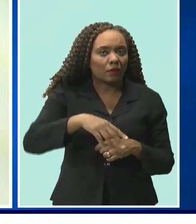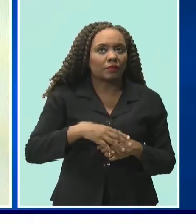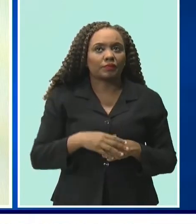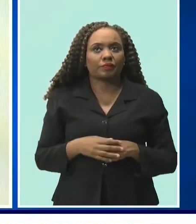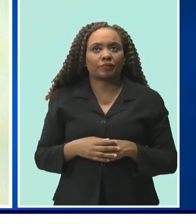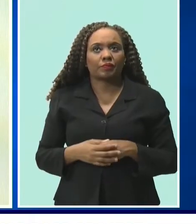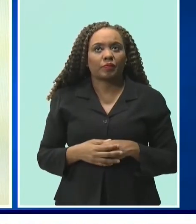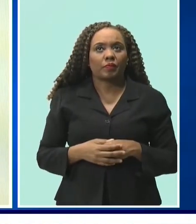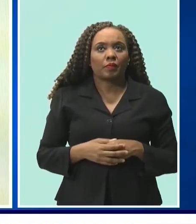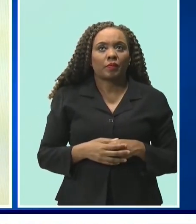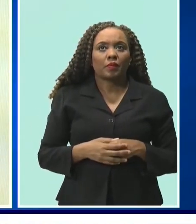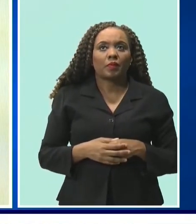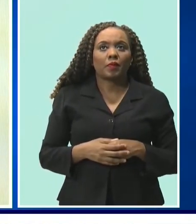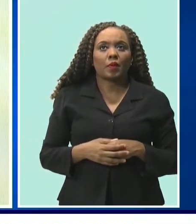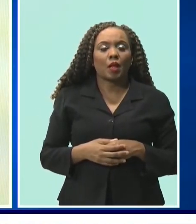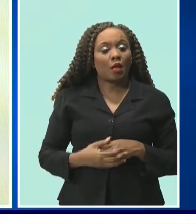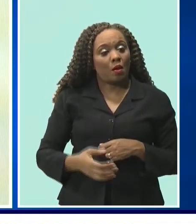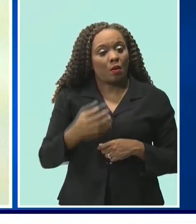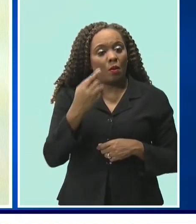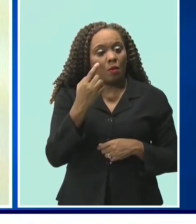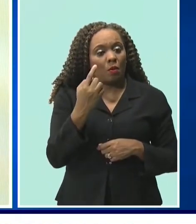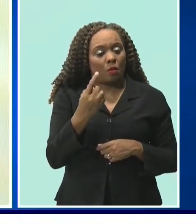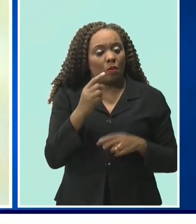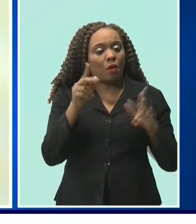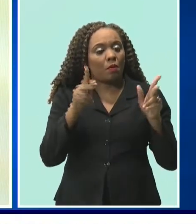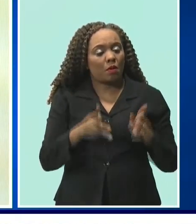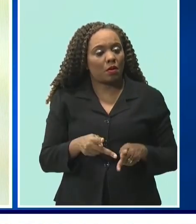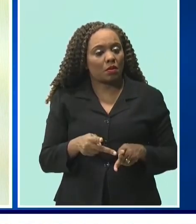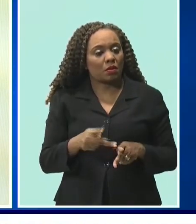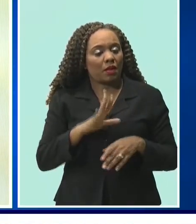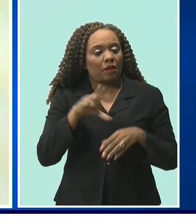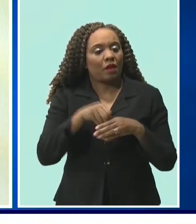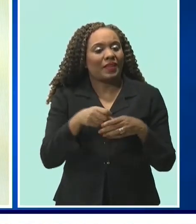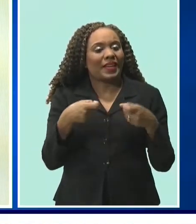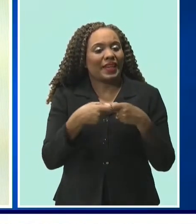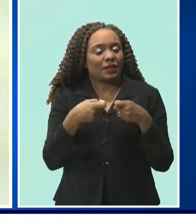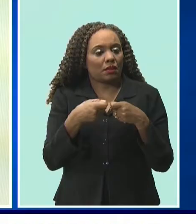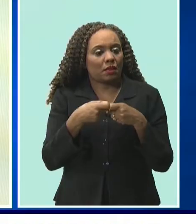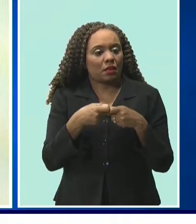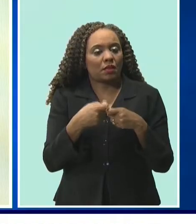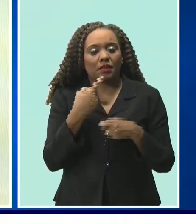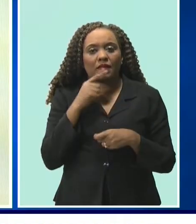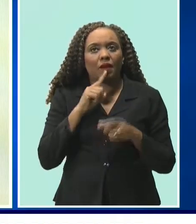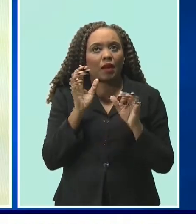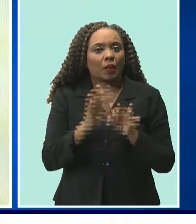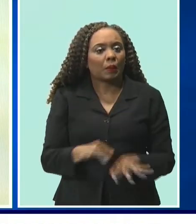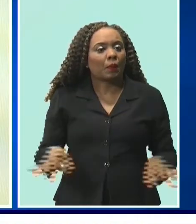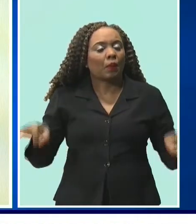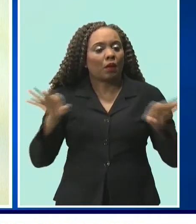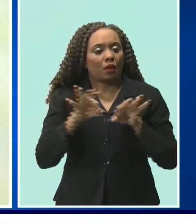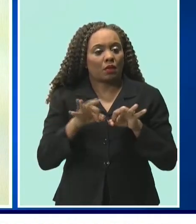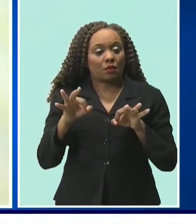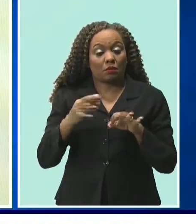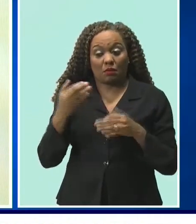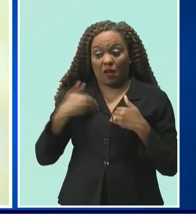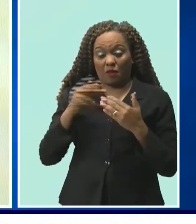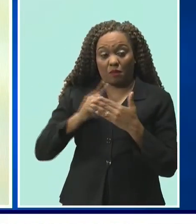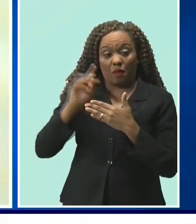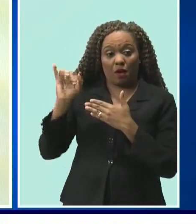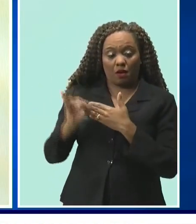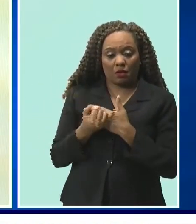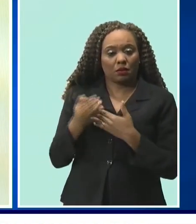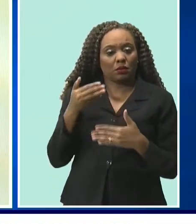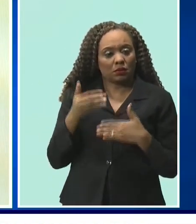Mayhe Ridley Hazard, the engineering firm on the project. She says it's important that as projects such as these